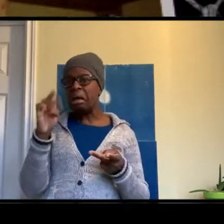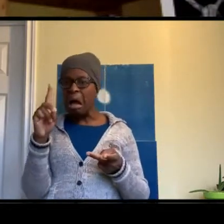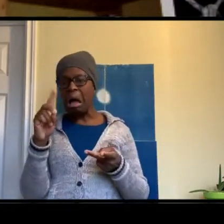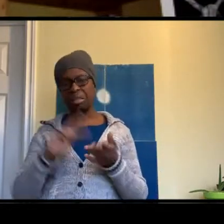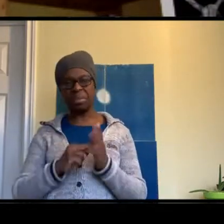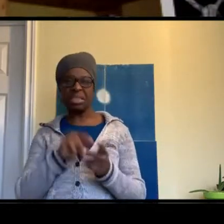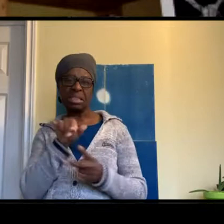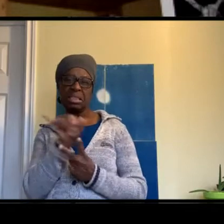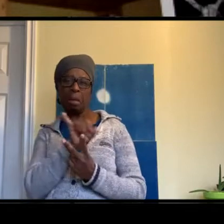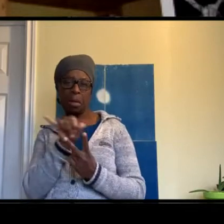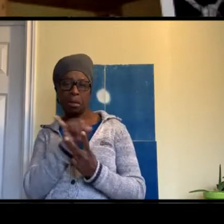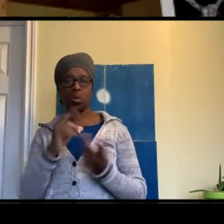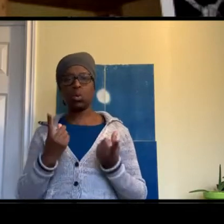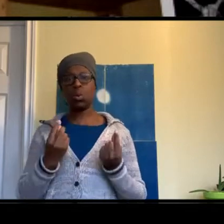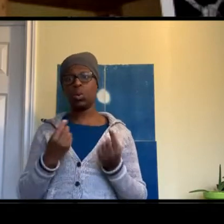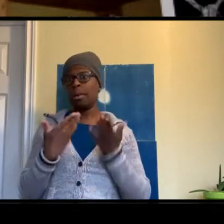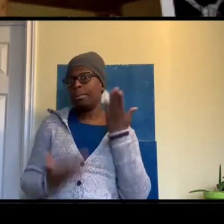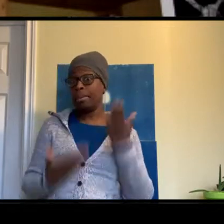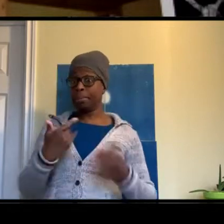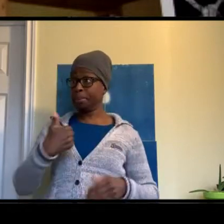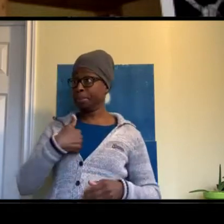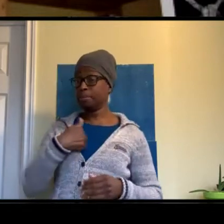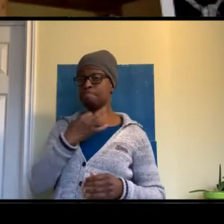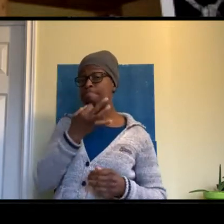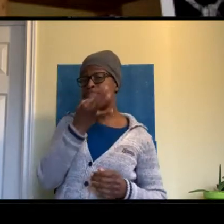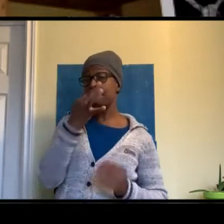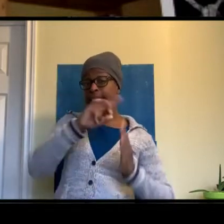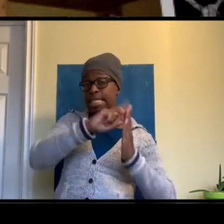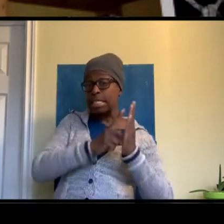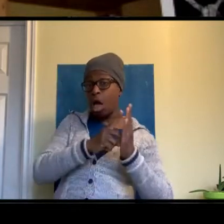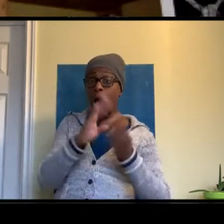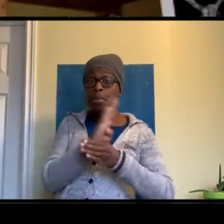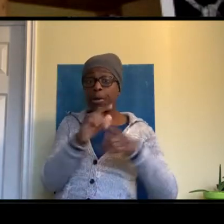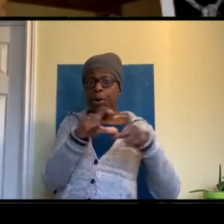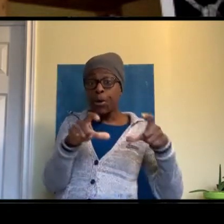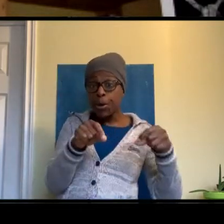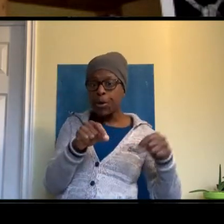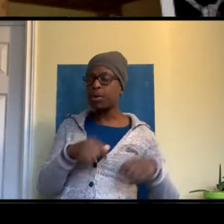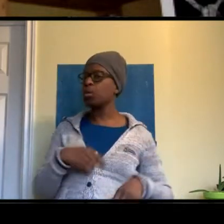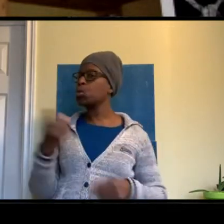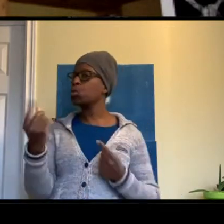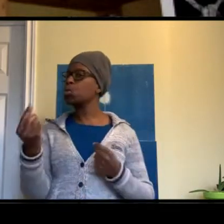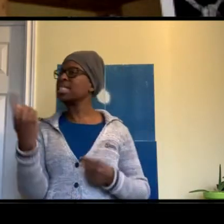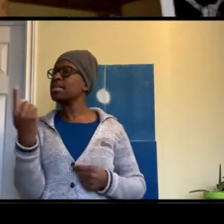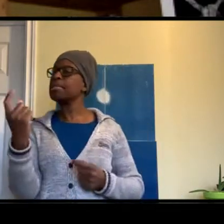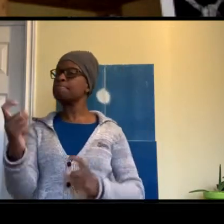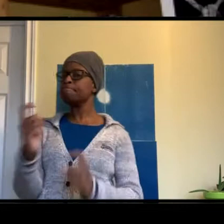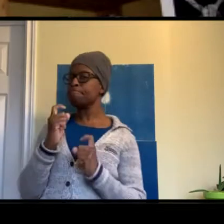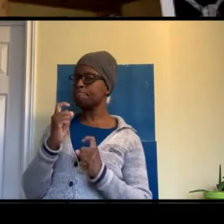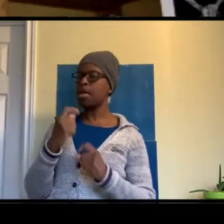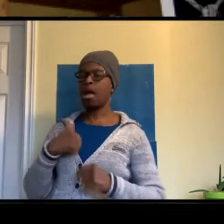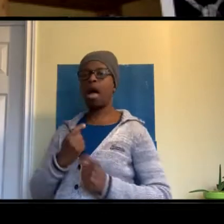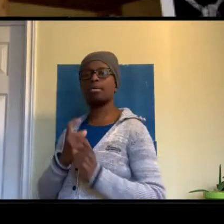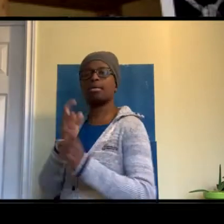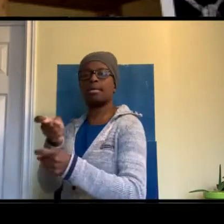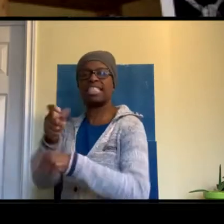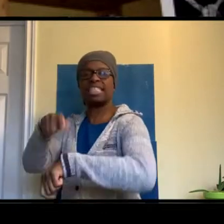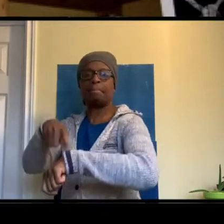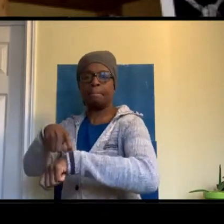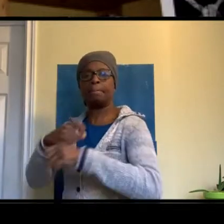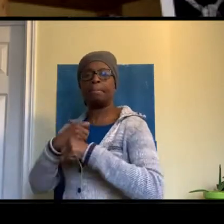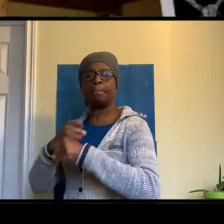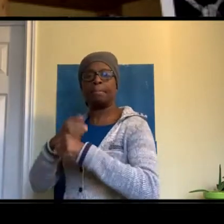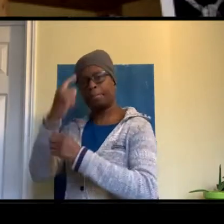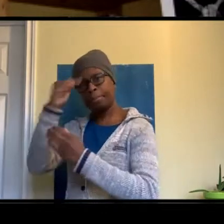business cards or stickers for their business or their project or whatever, something that you can give back that's of equal value.